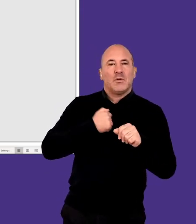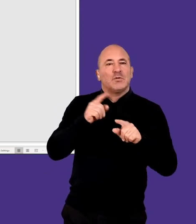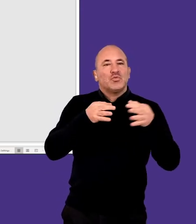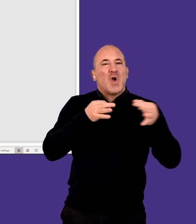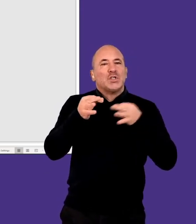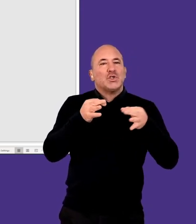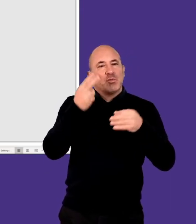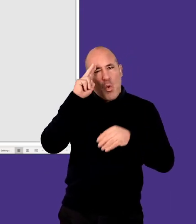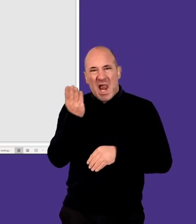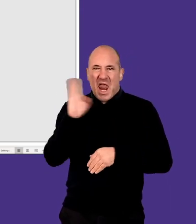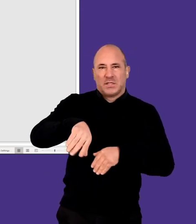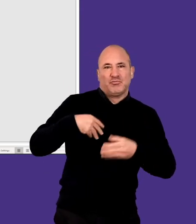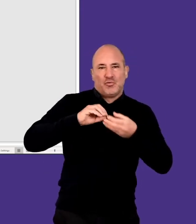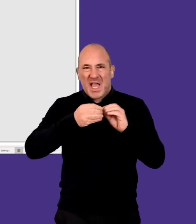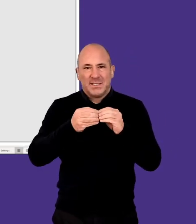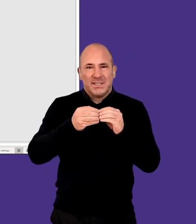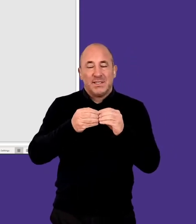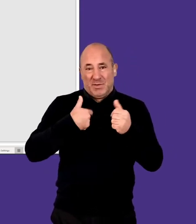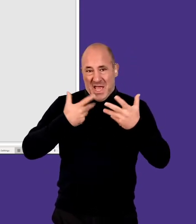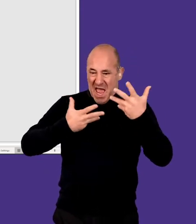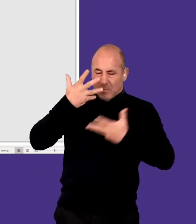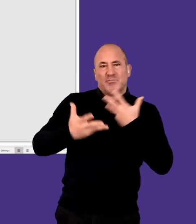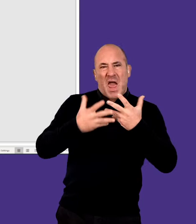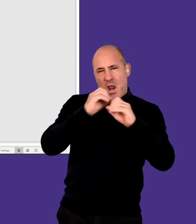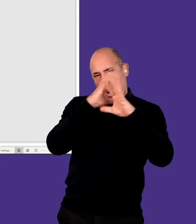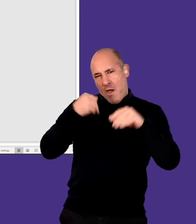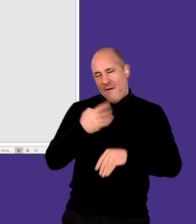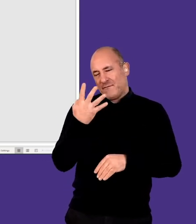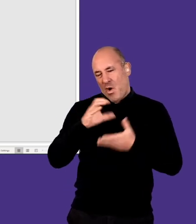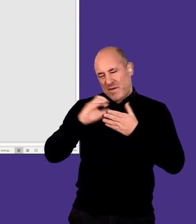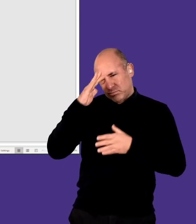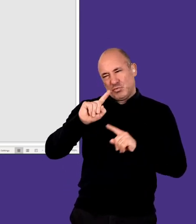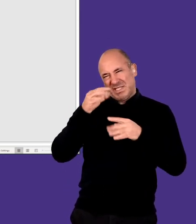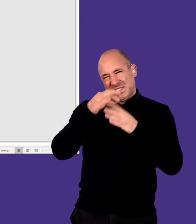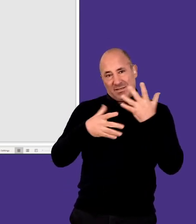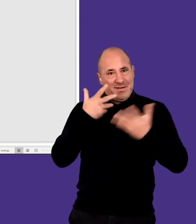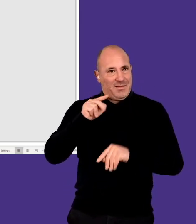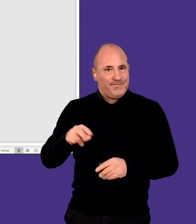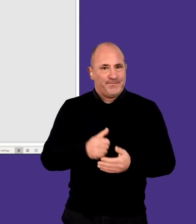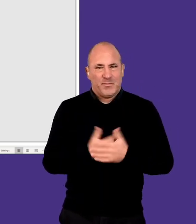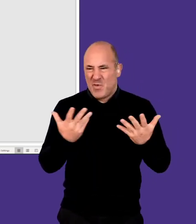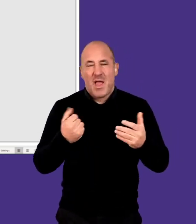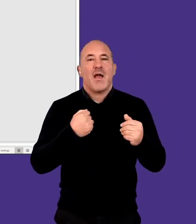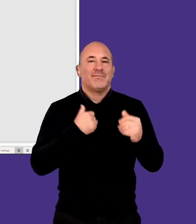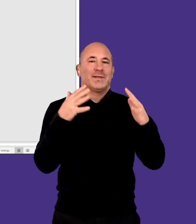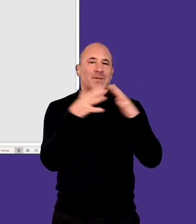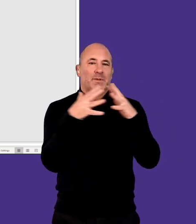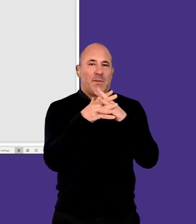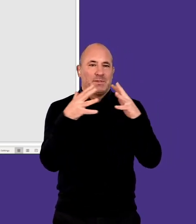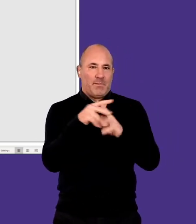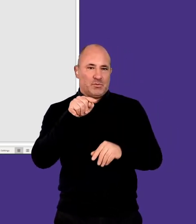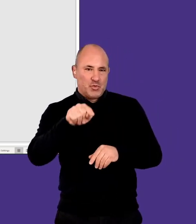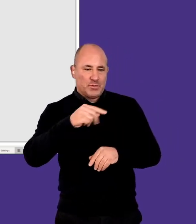our strategy, Let's Create, where we outline and define our 4 investment principles. You can find this on our website